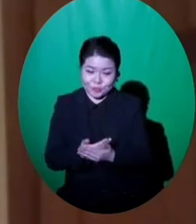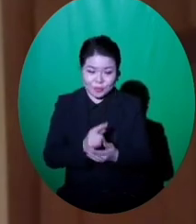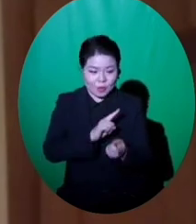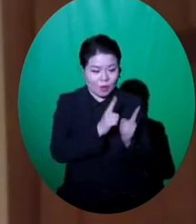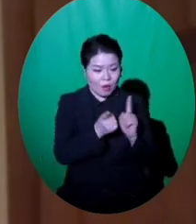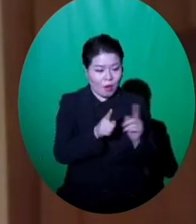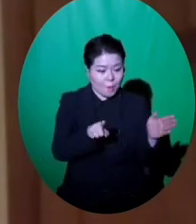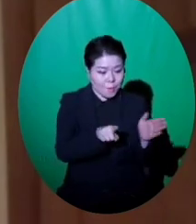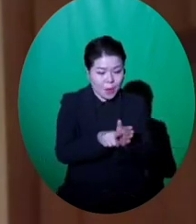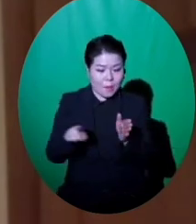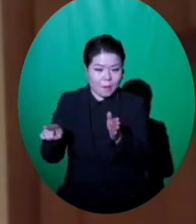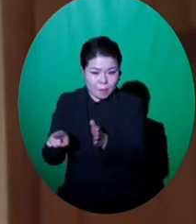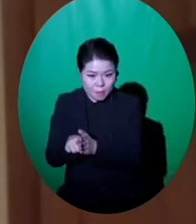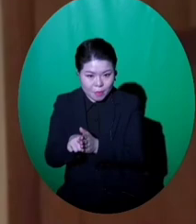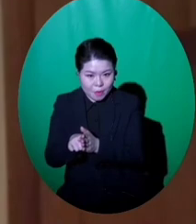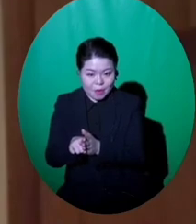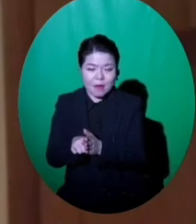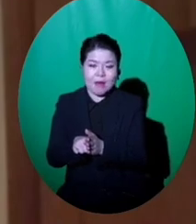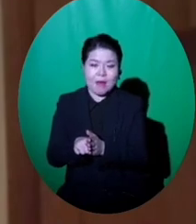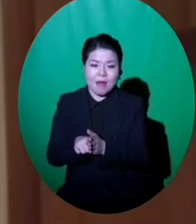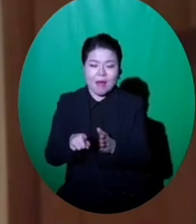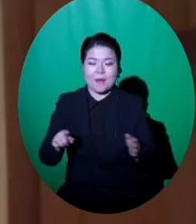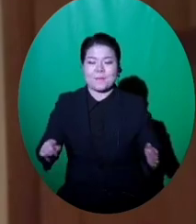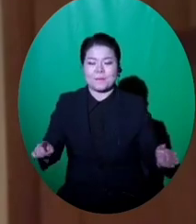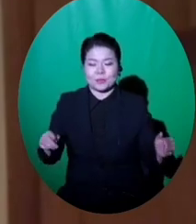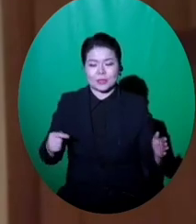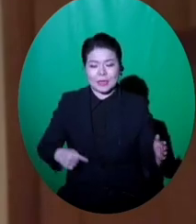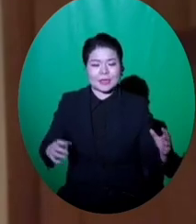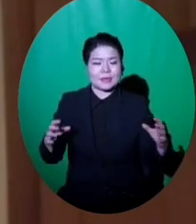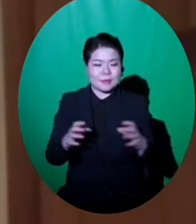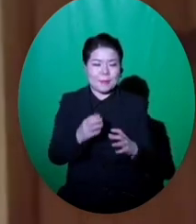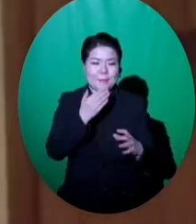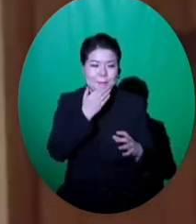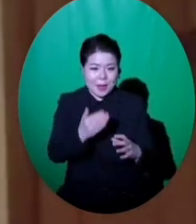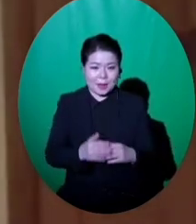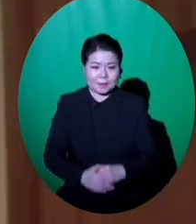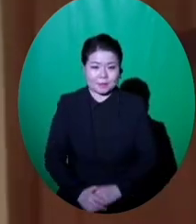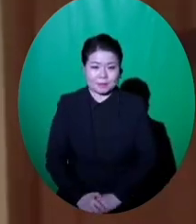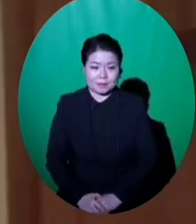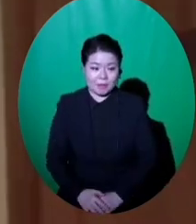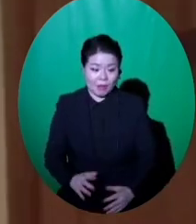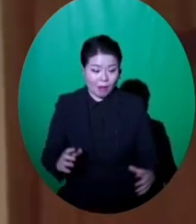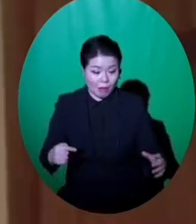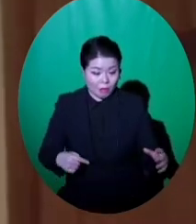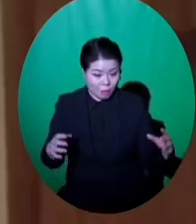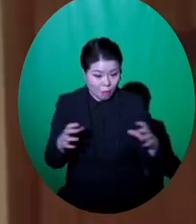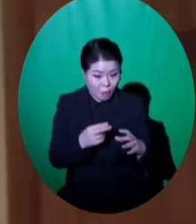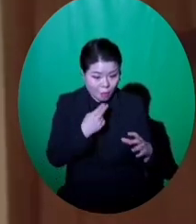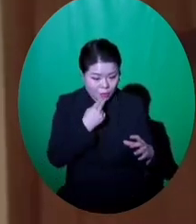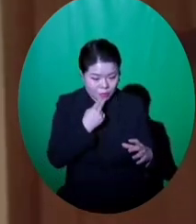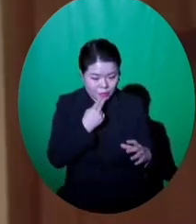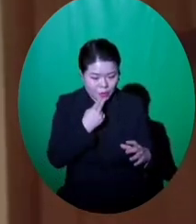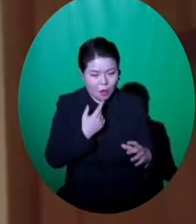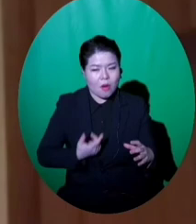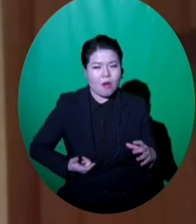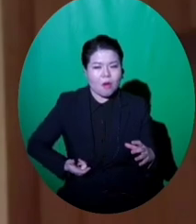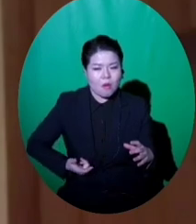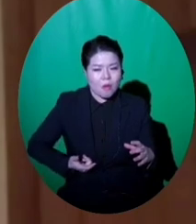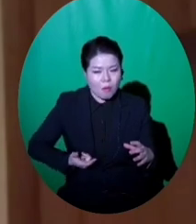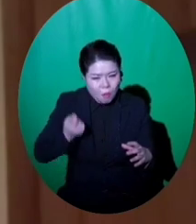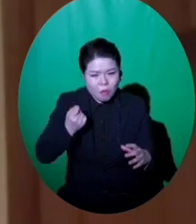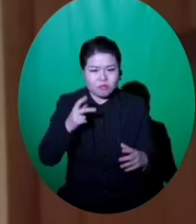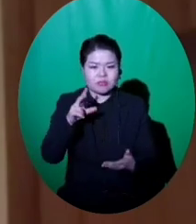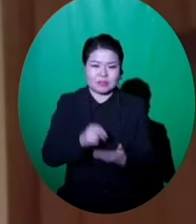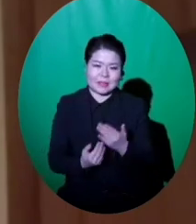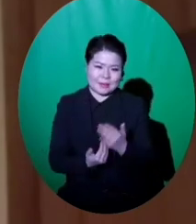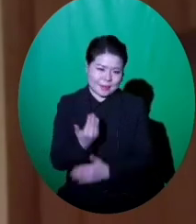trouble. I also think we should really emphasize the parallels between physical